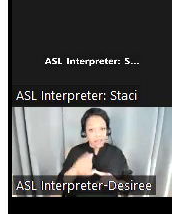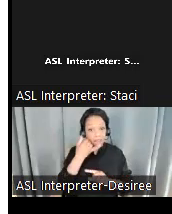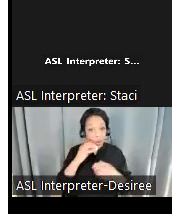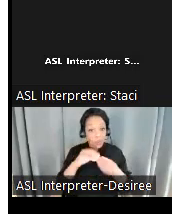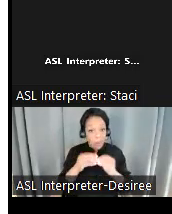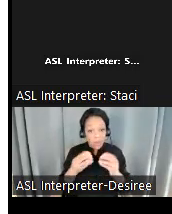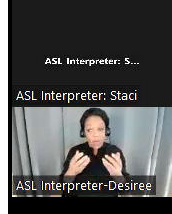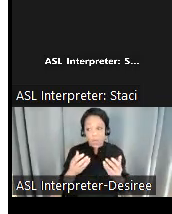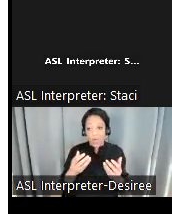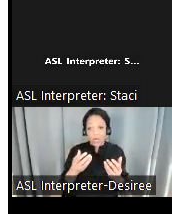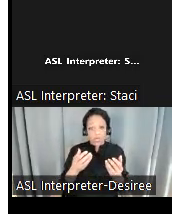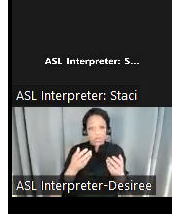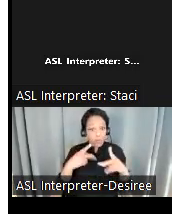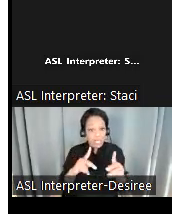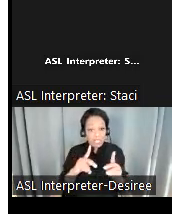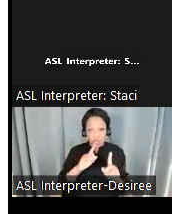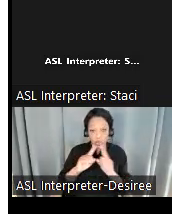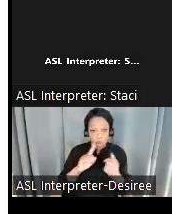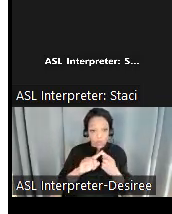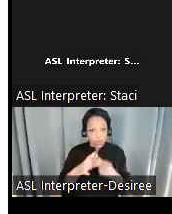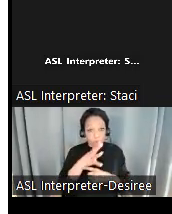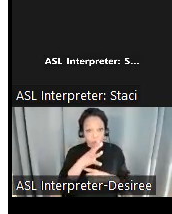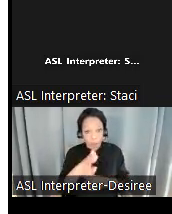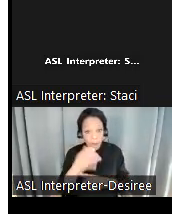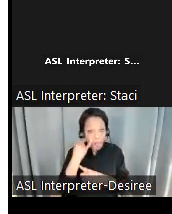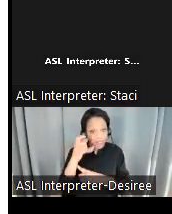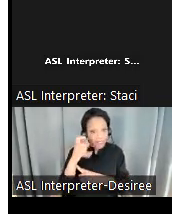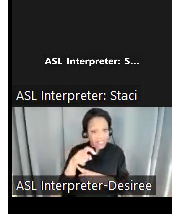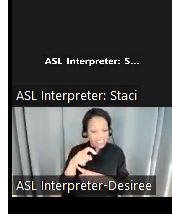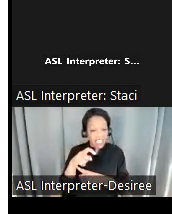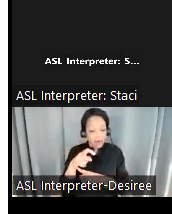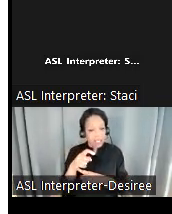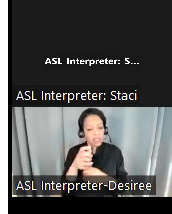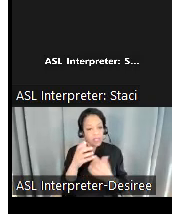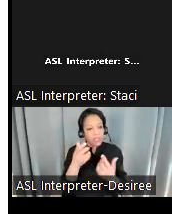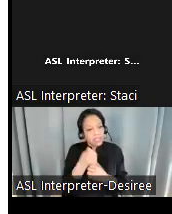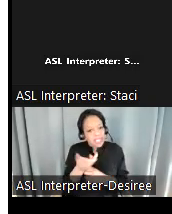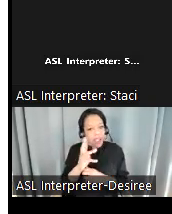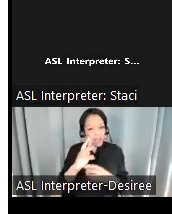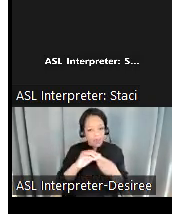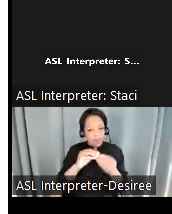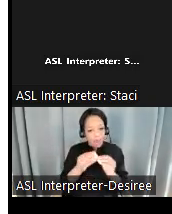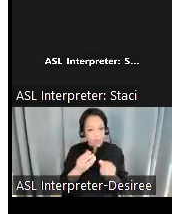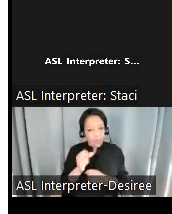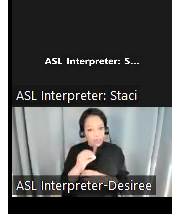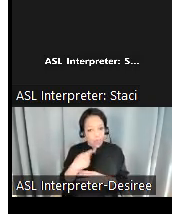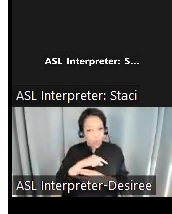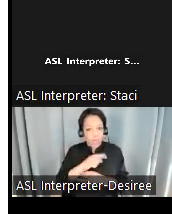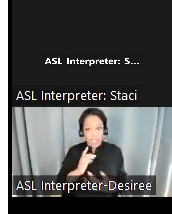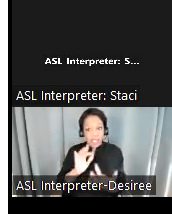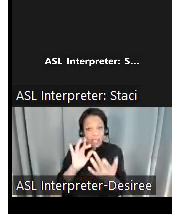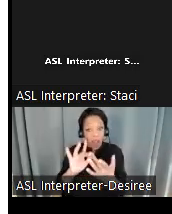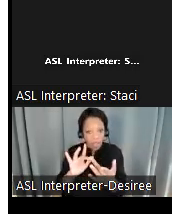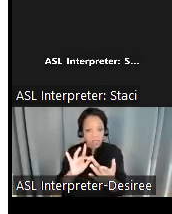grandma so that we can ensure that we're able to reach out when it's time to make that scheduling appointment for that next